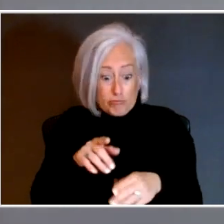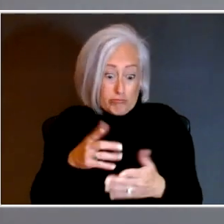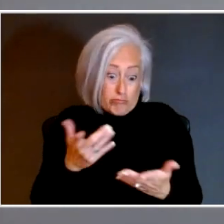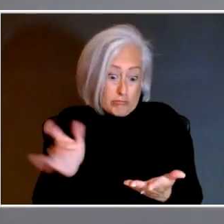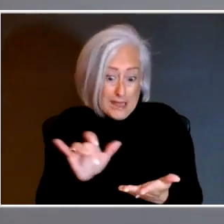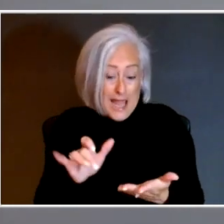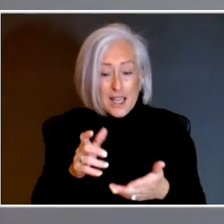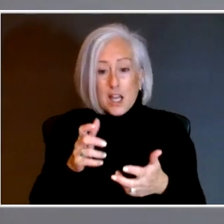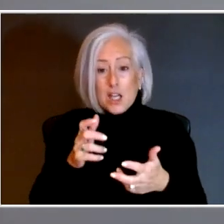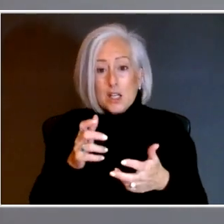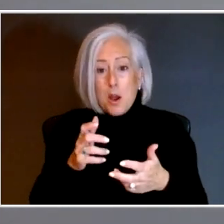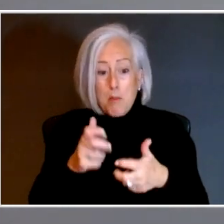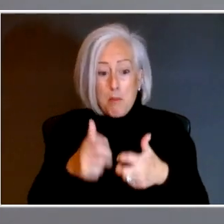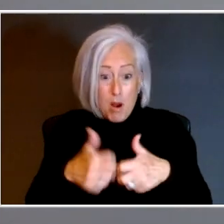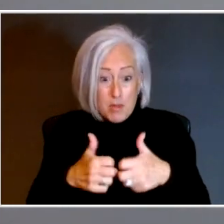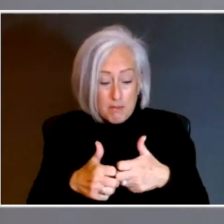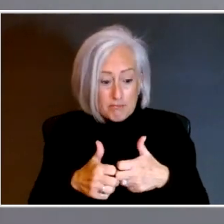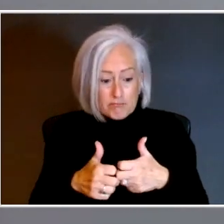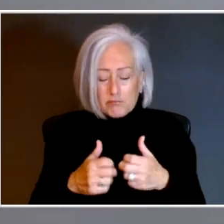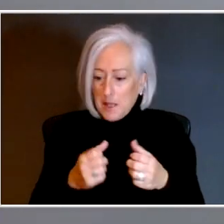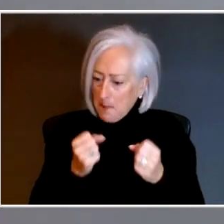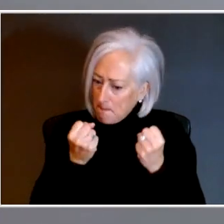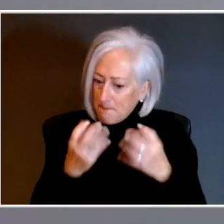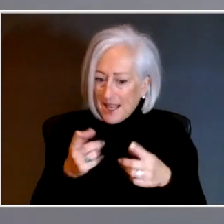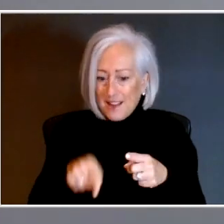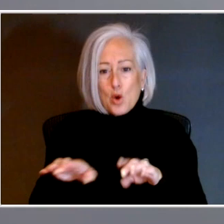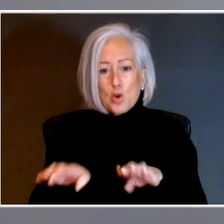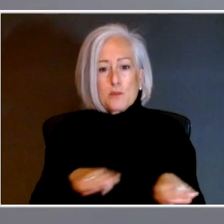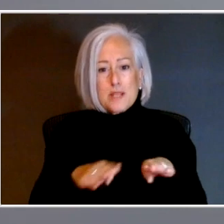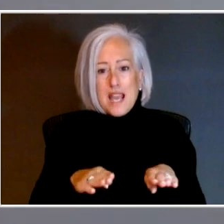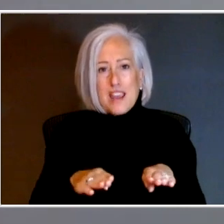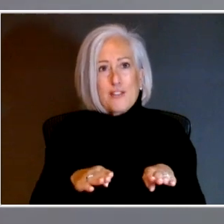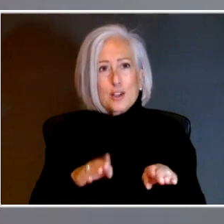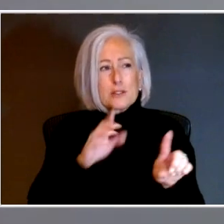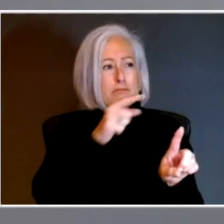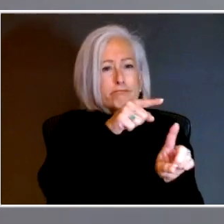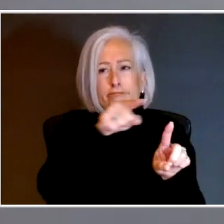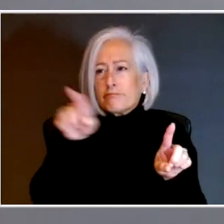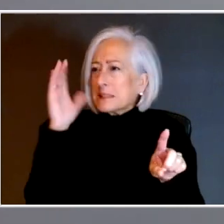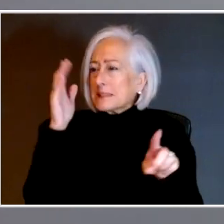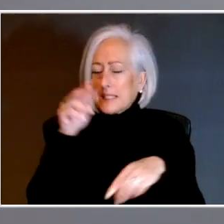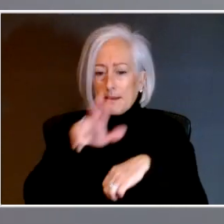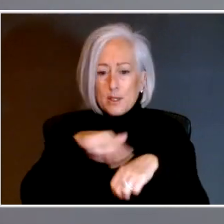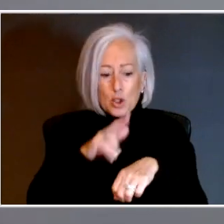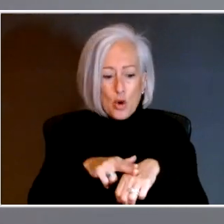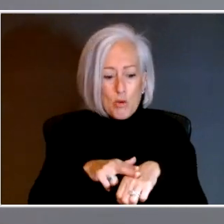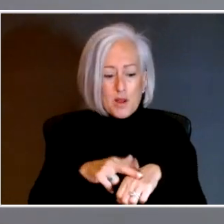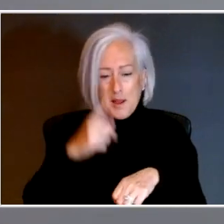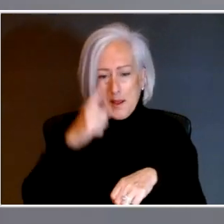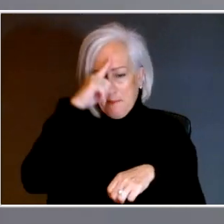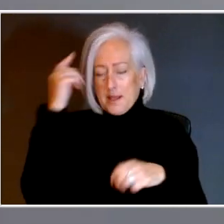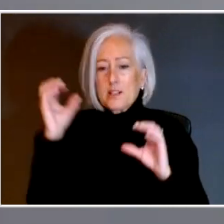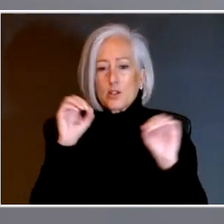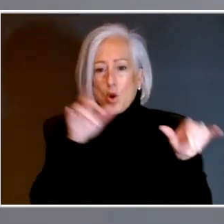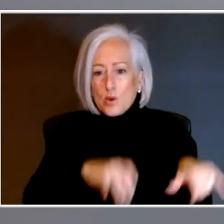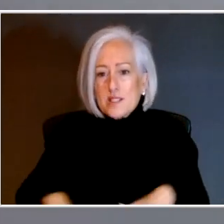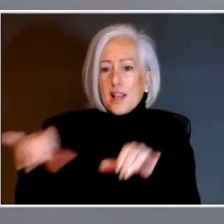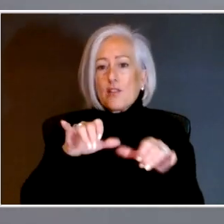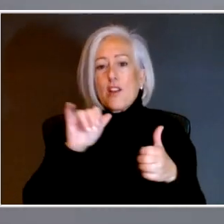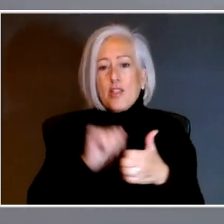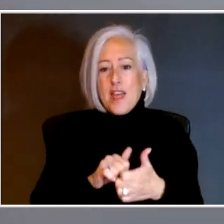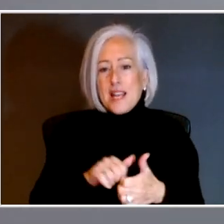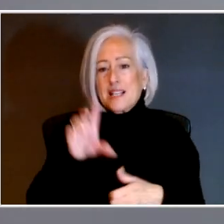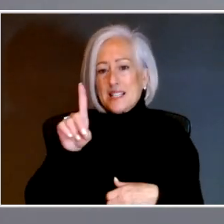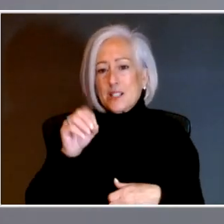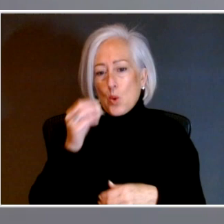are normalized in our population and the society that we live in, but also because there's just no standardization of these disordered eating